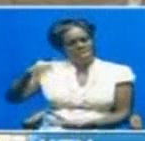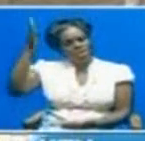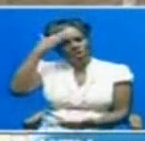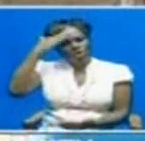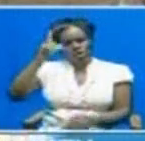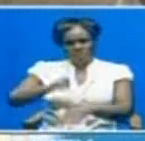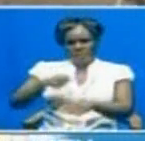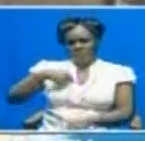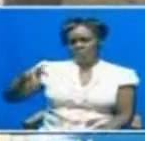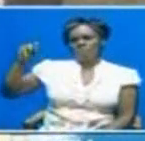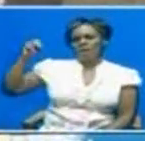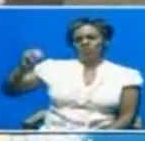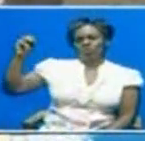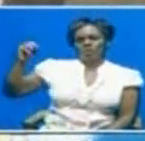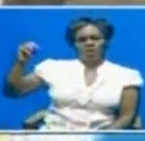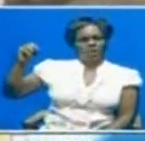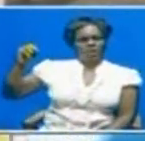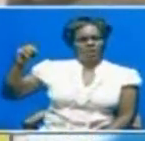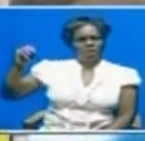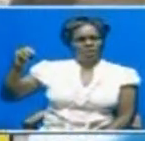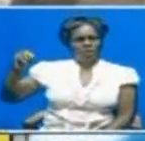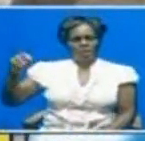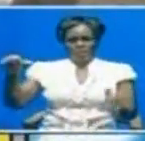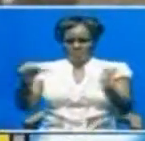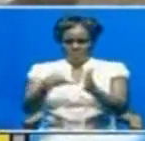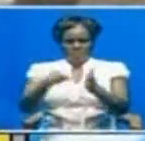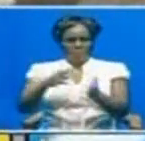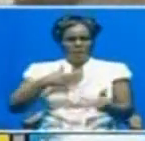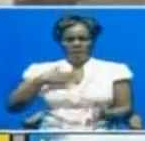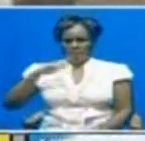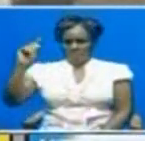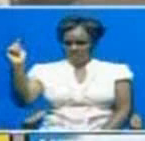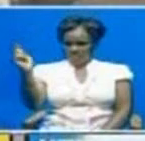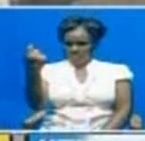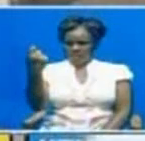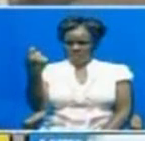my maturity. Shinda ya sisi kuwa Kenya